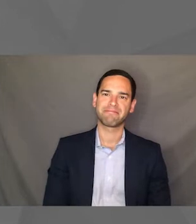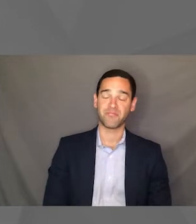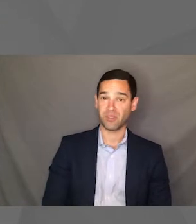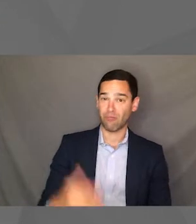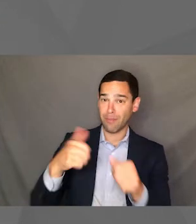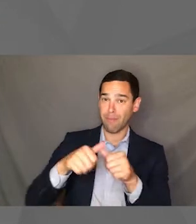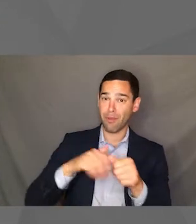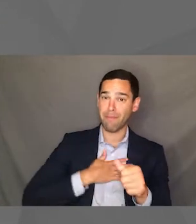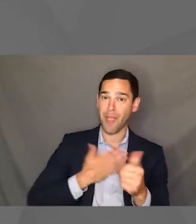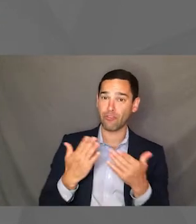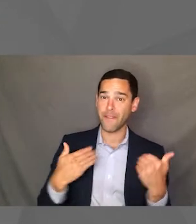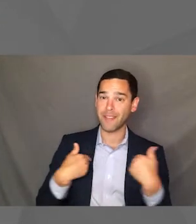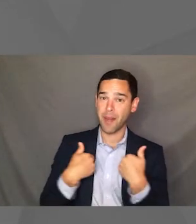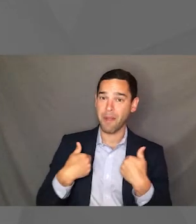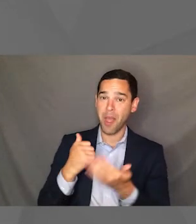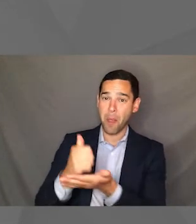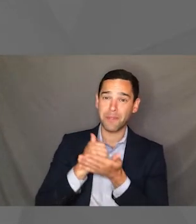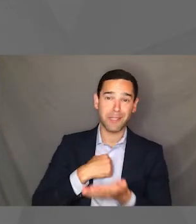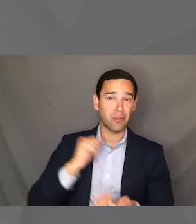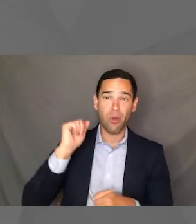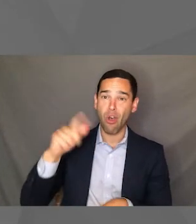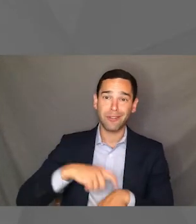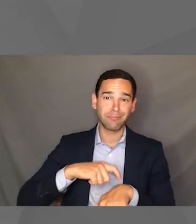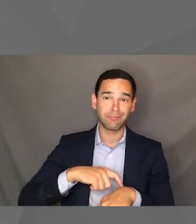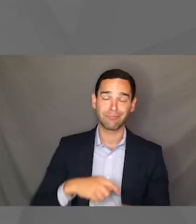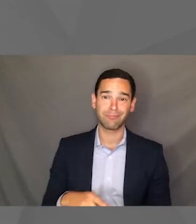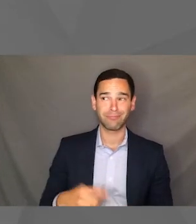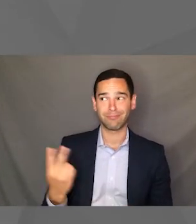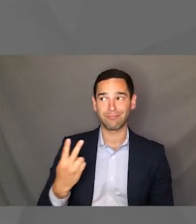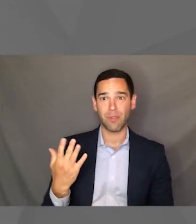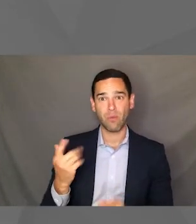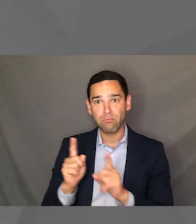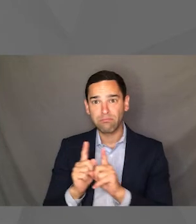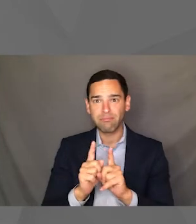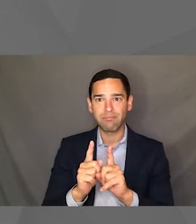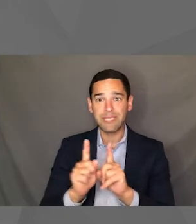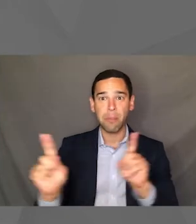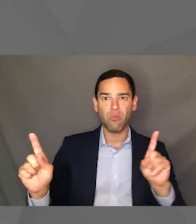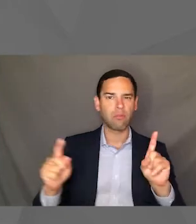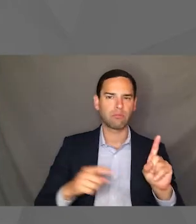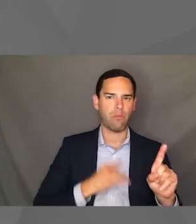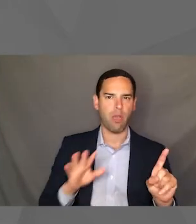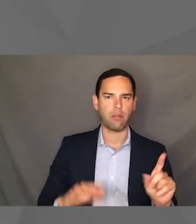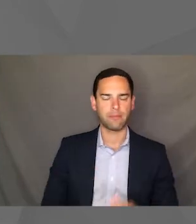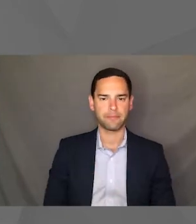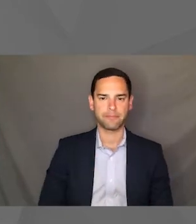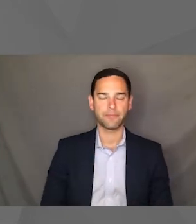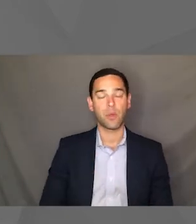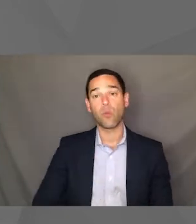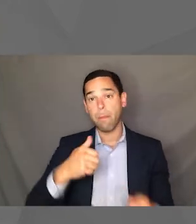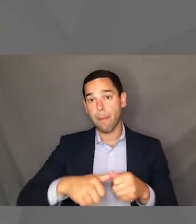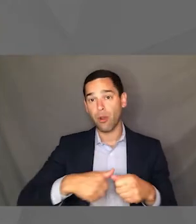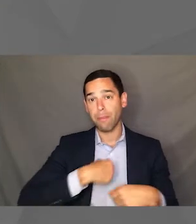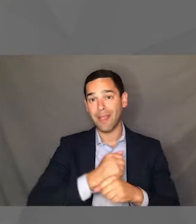Remember that my service animal helps me all the time. Neither of us would like it if we were separated. Remember, we make our own